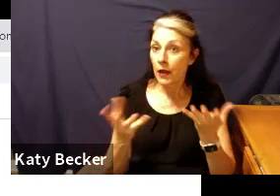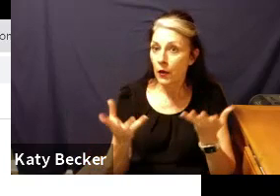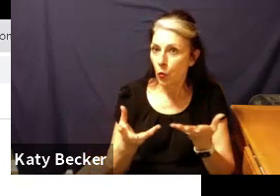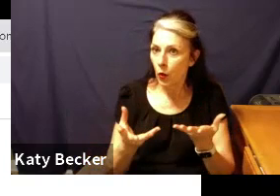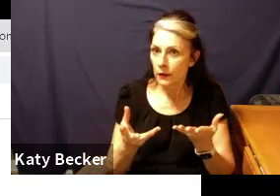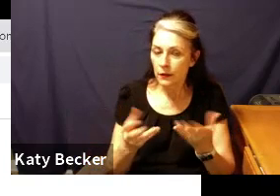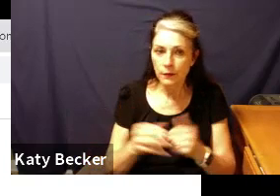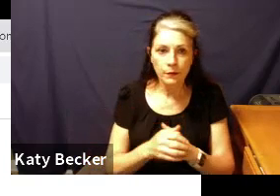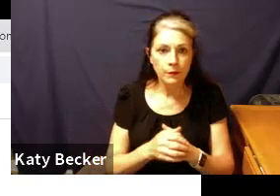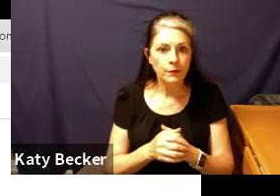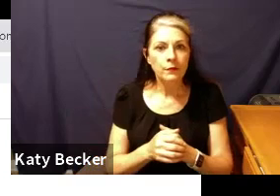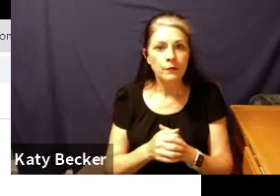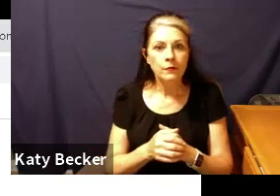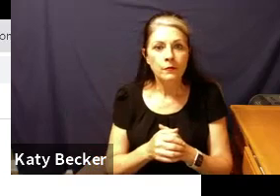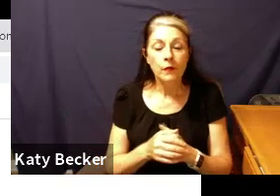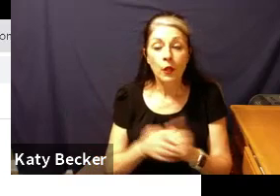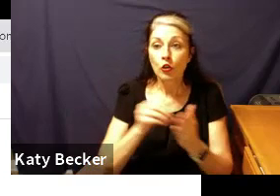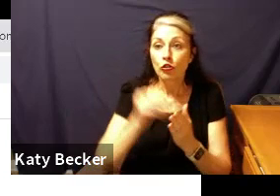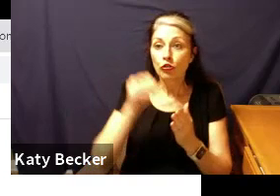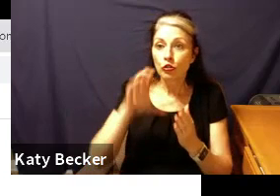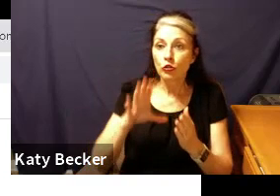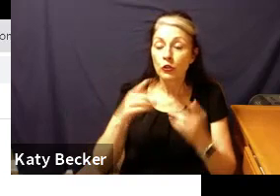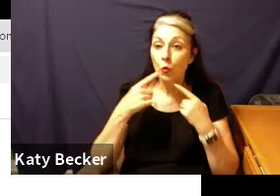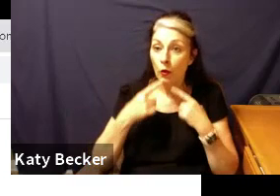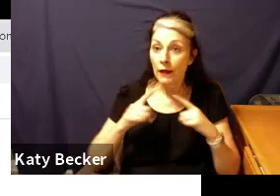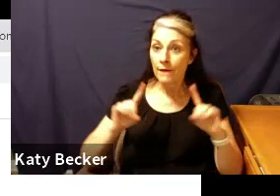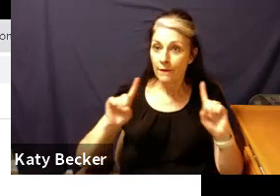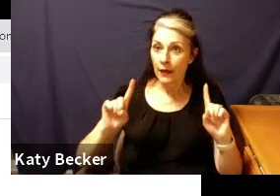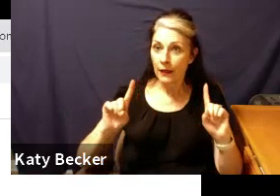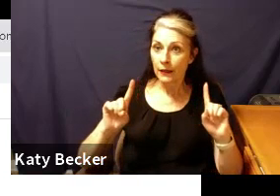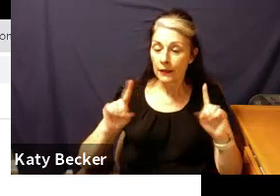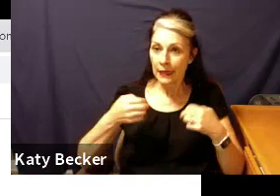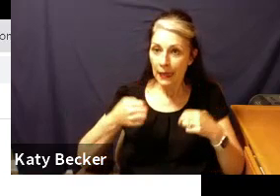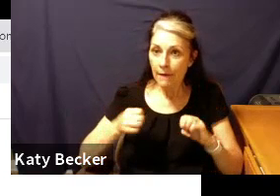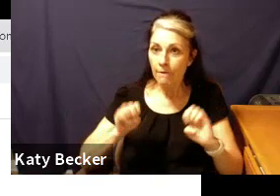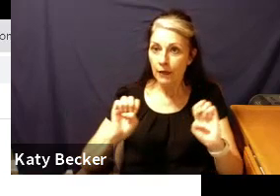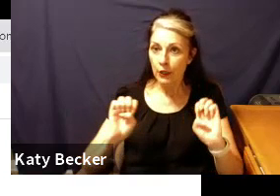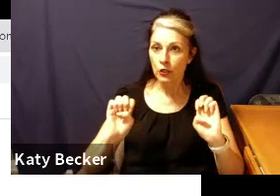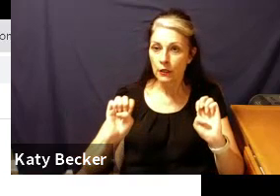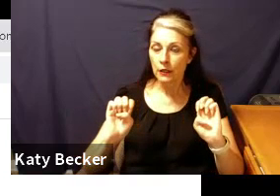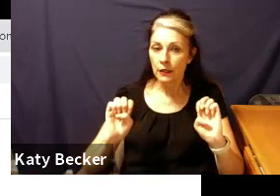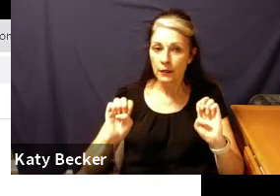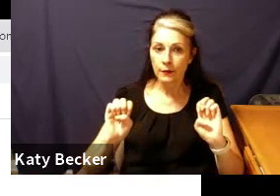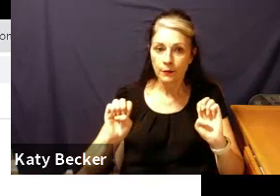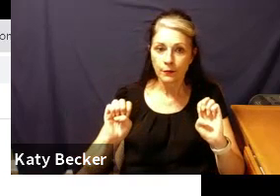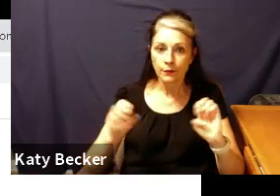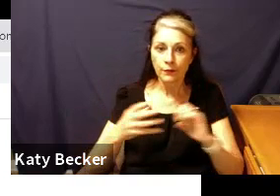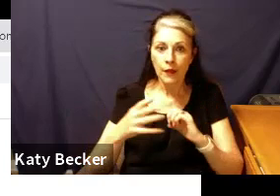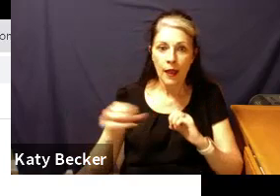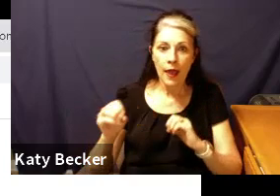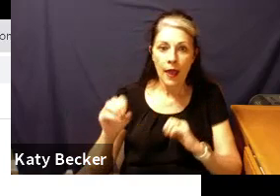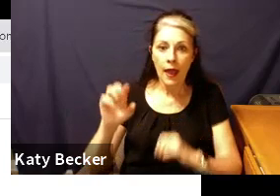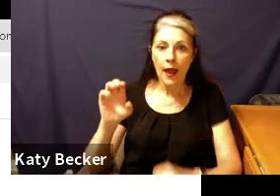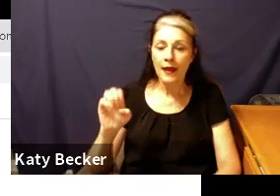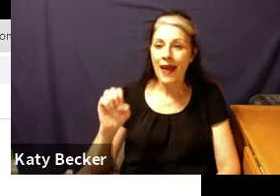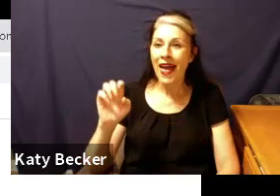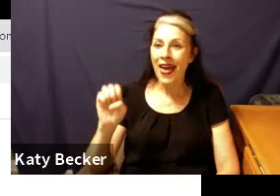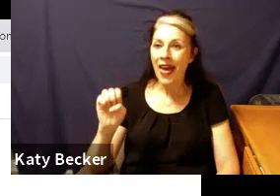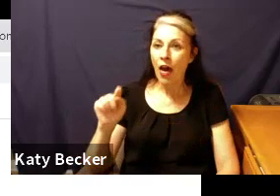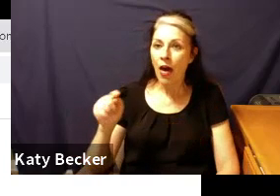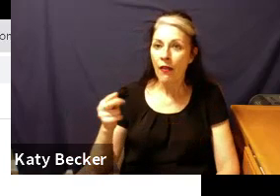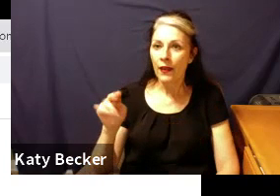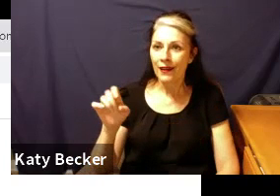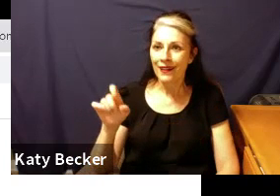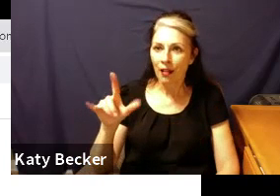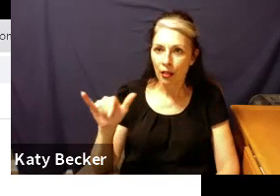RUSD identifies that students will effectively, efficiently, and ethically use digital media